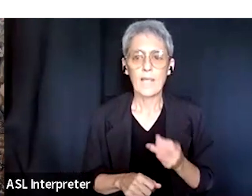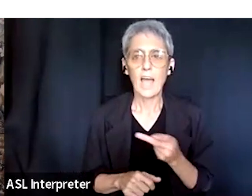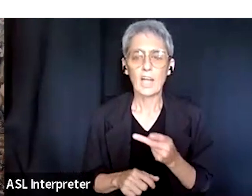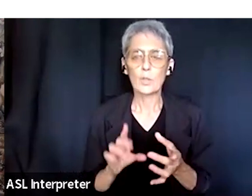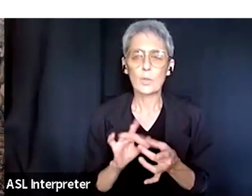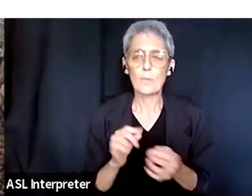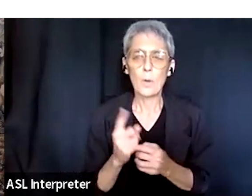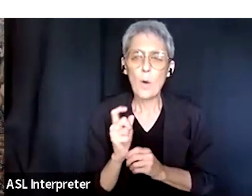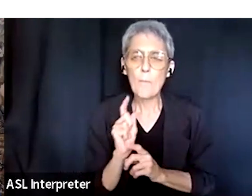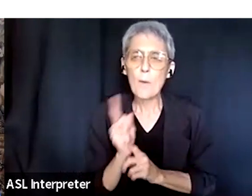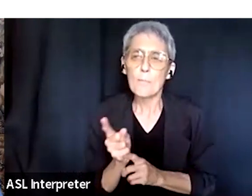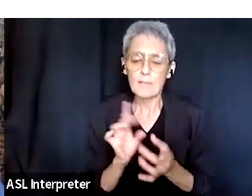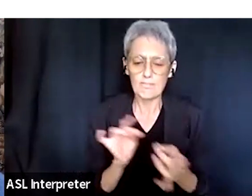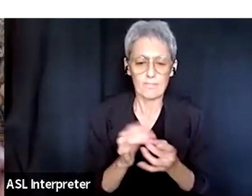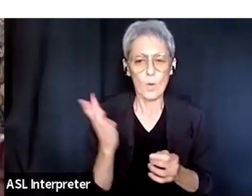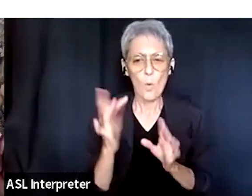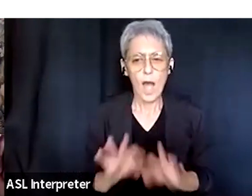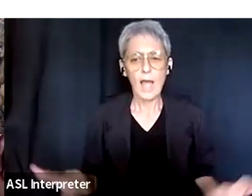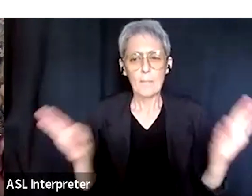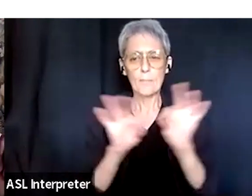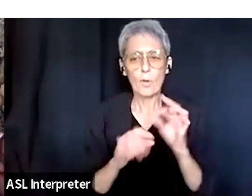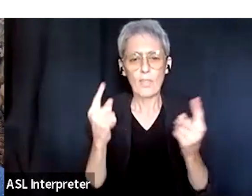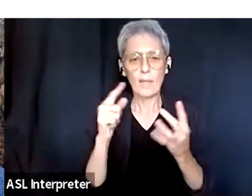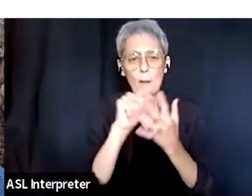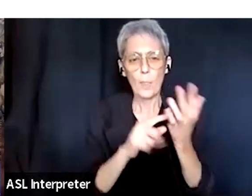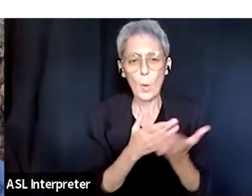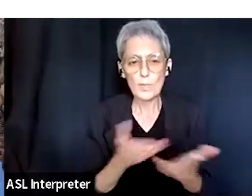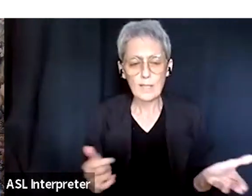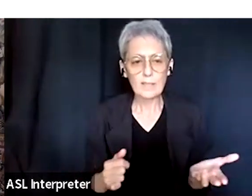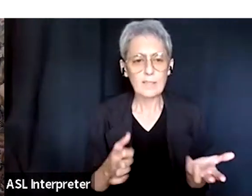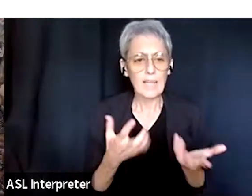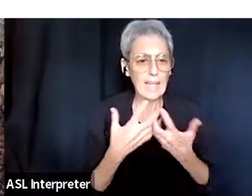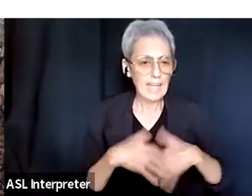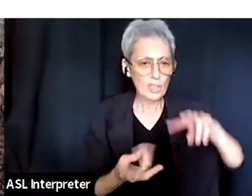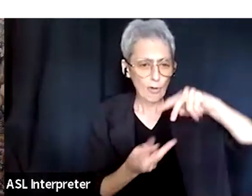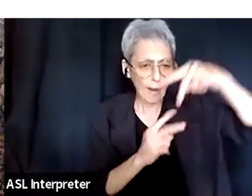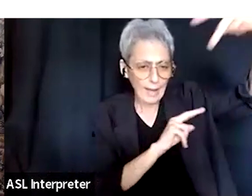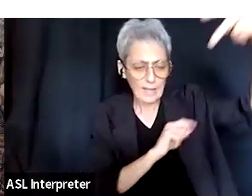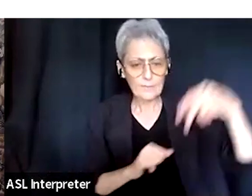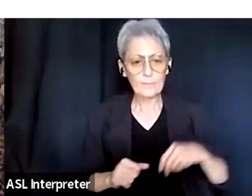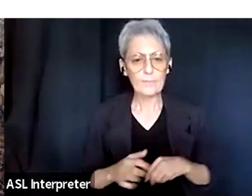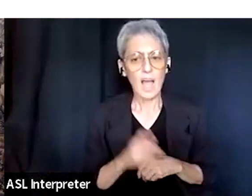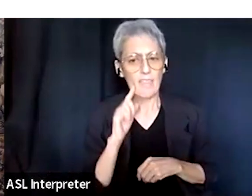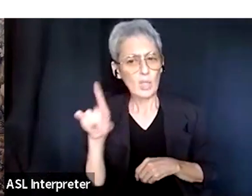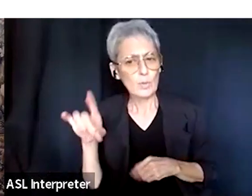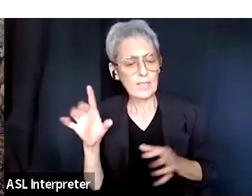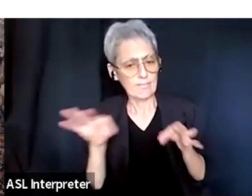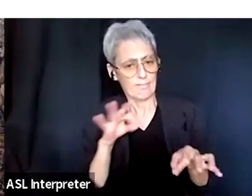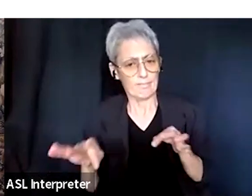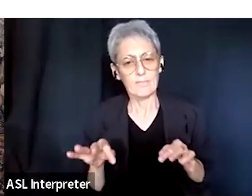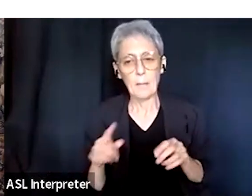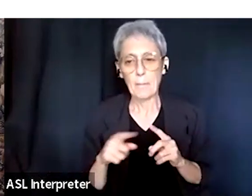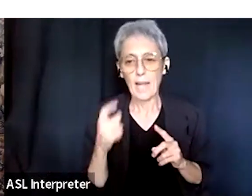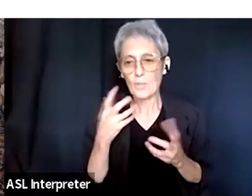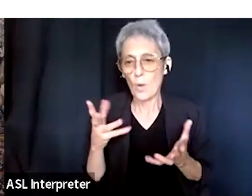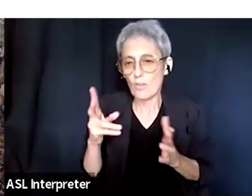why it's so important to think about these things in an integrated way, which I think you did, but I just wanted to read that passage. We